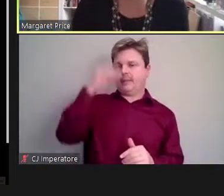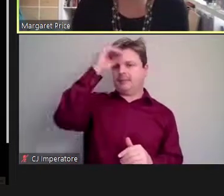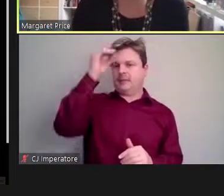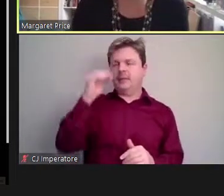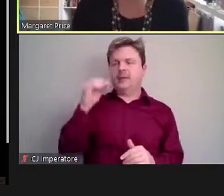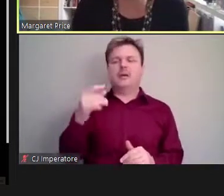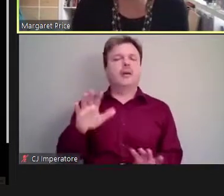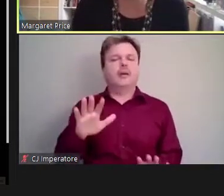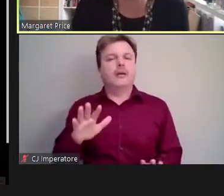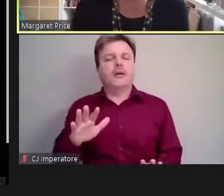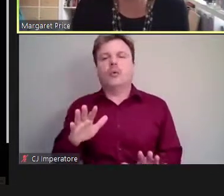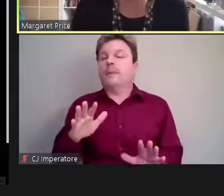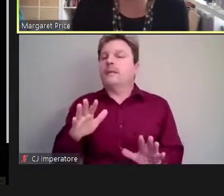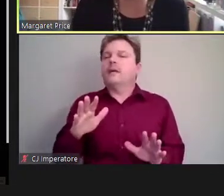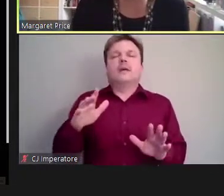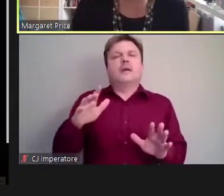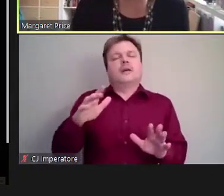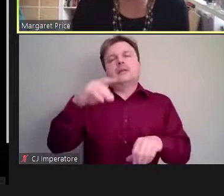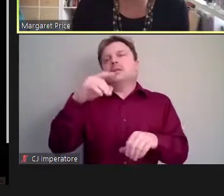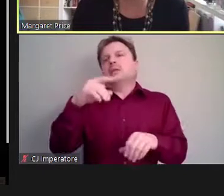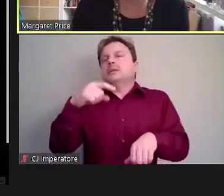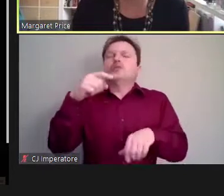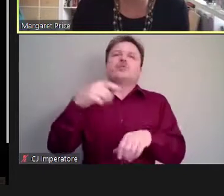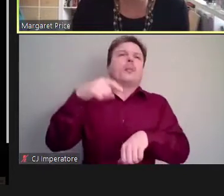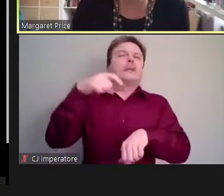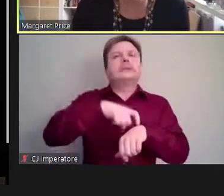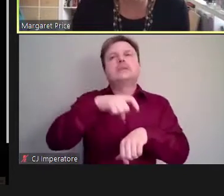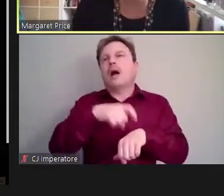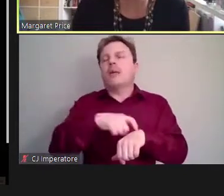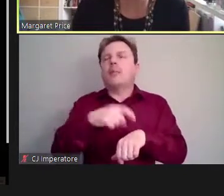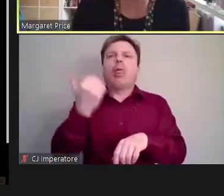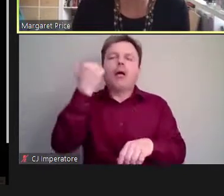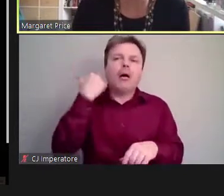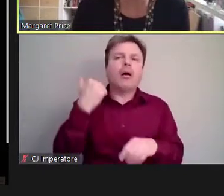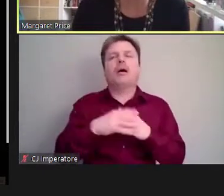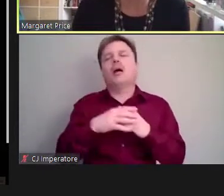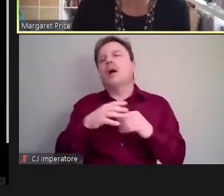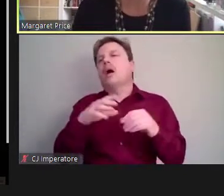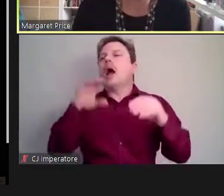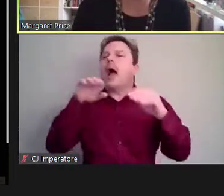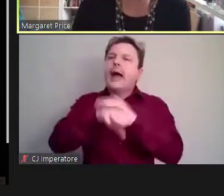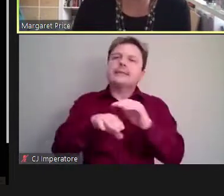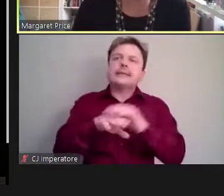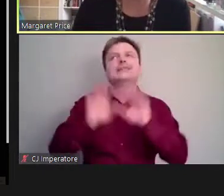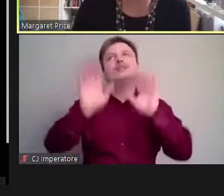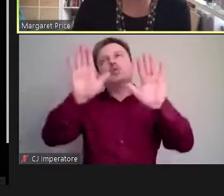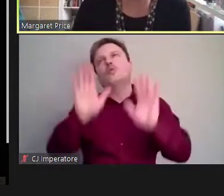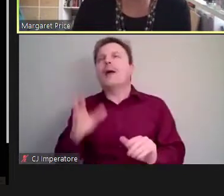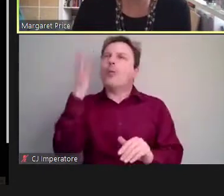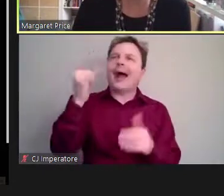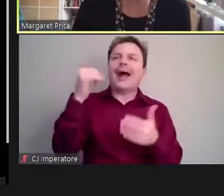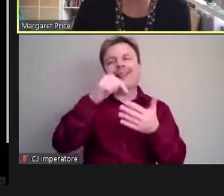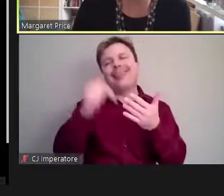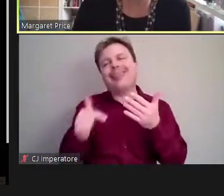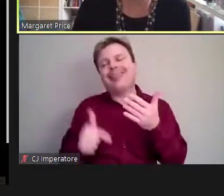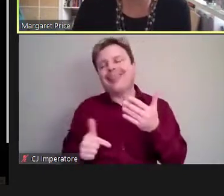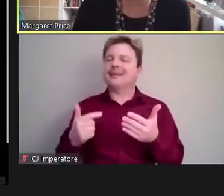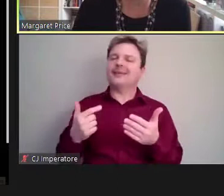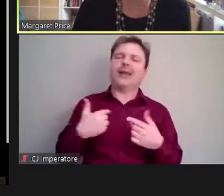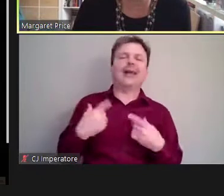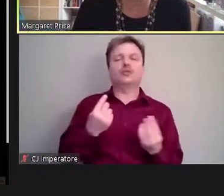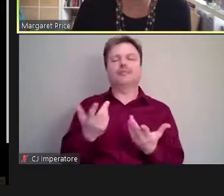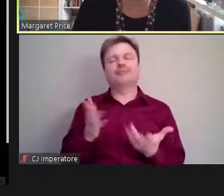talking about all the ways that access is going great in our practice, but also talking about those moments